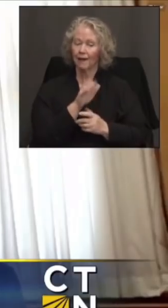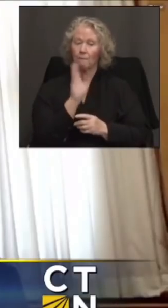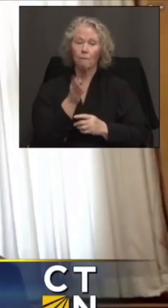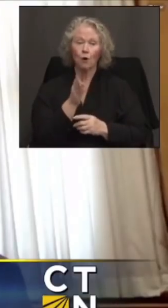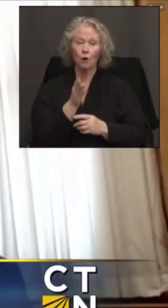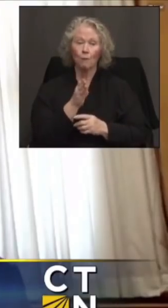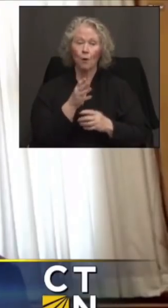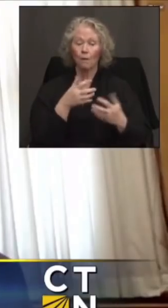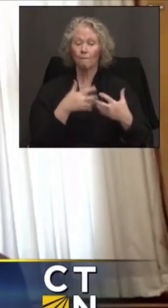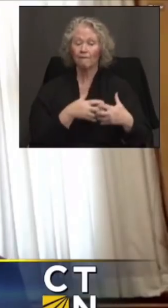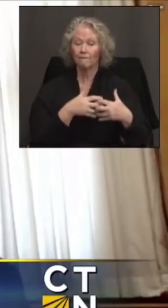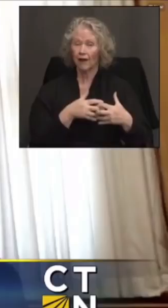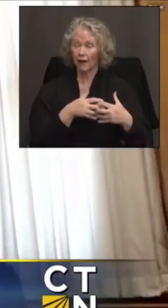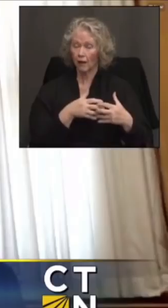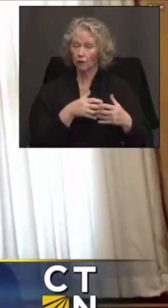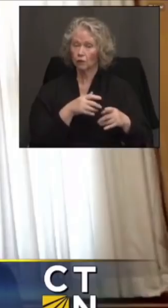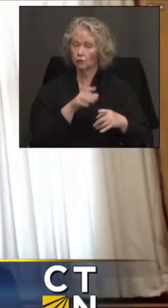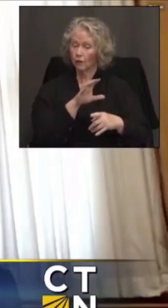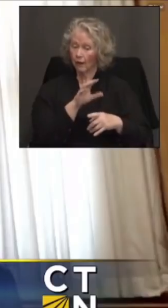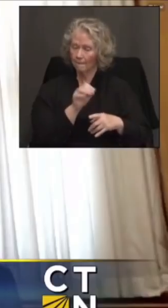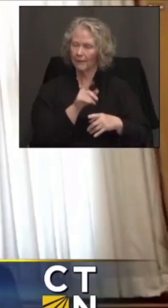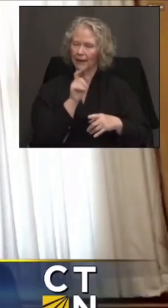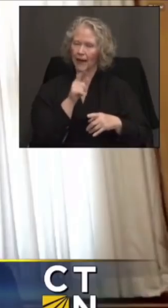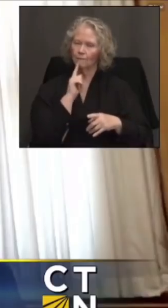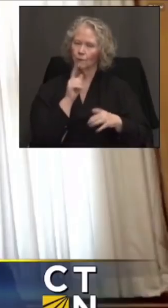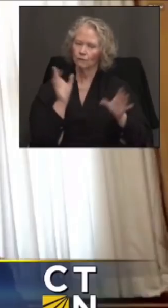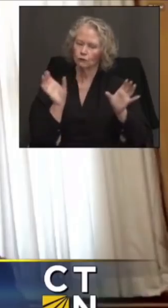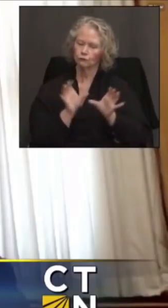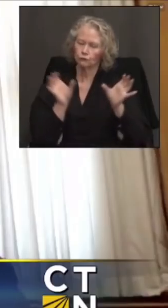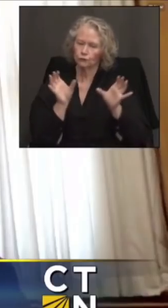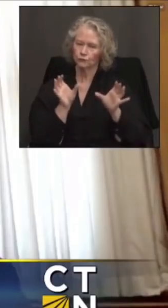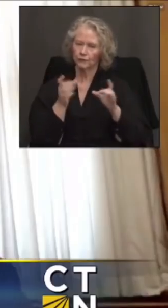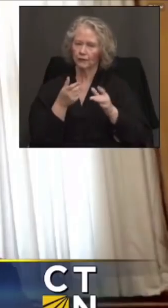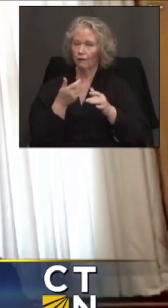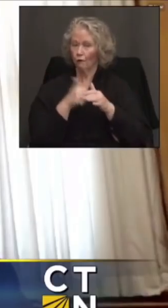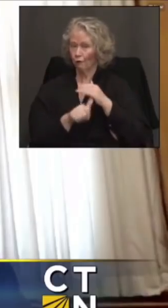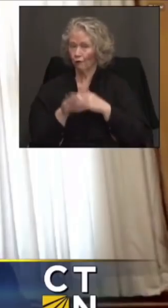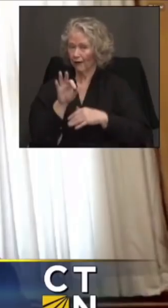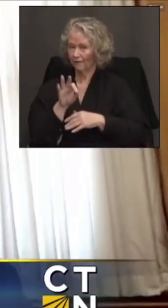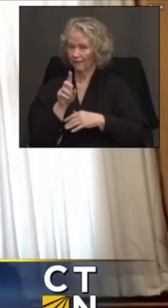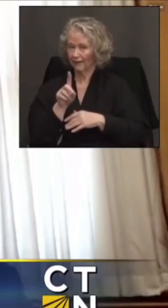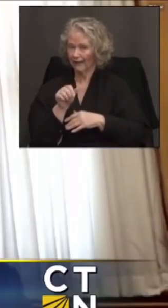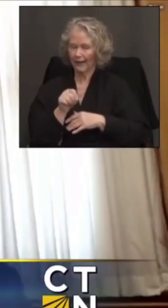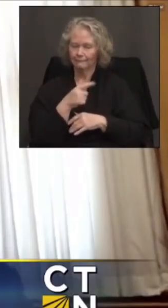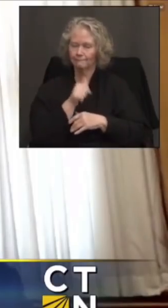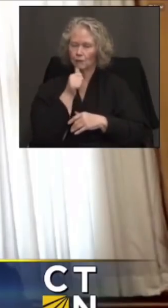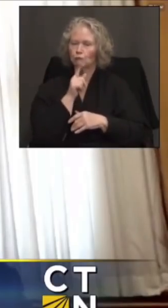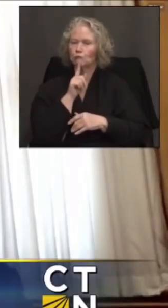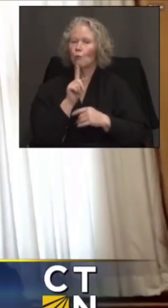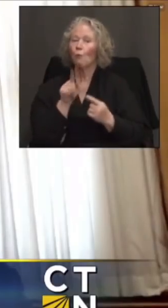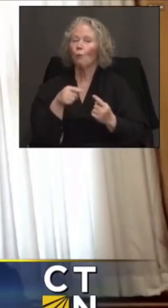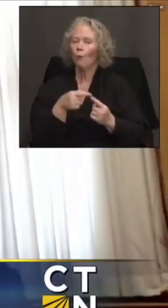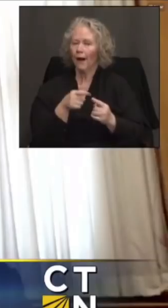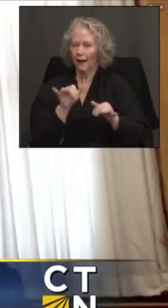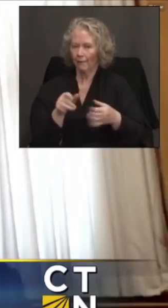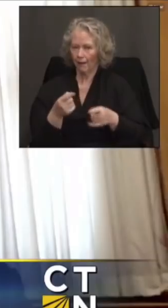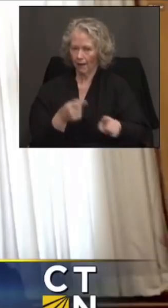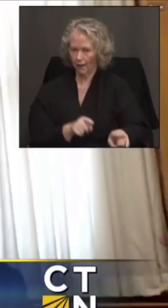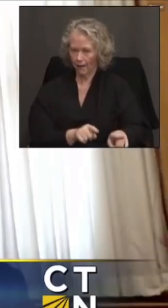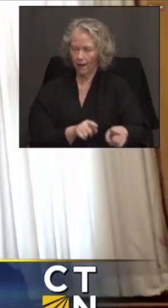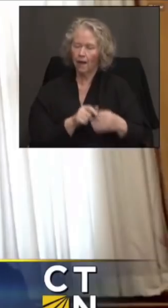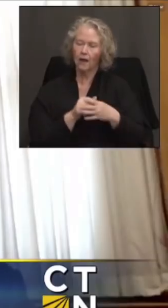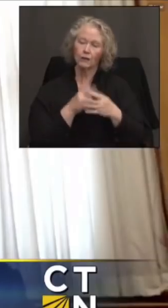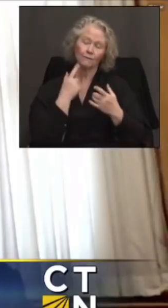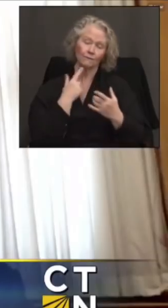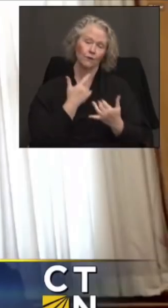Baltimore certified by the FDA, and they have not given us a timeline yet on when they expect to do that. So for the